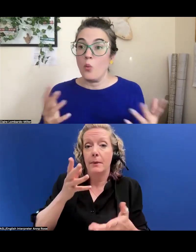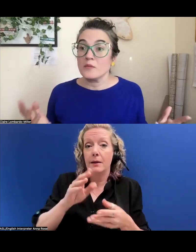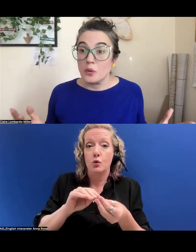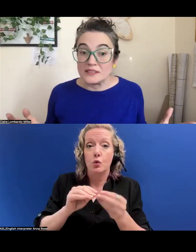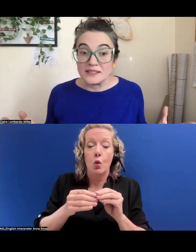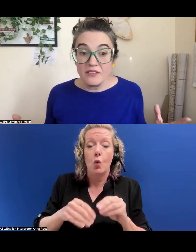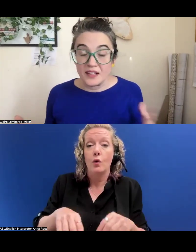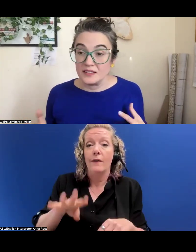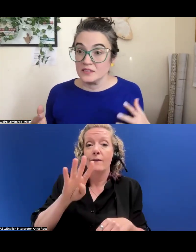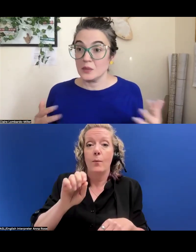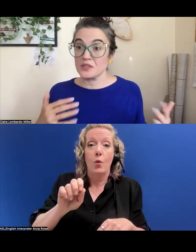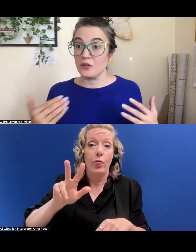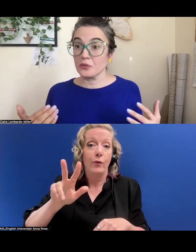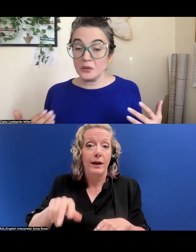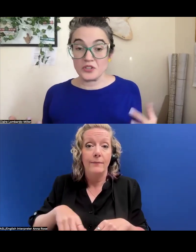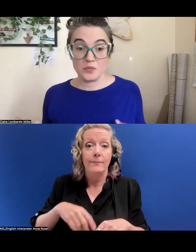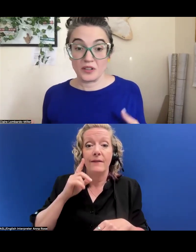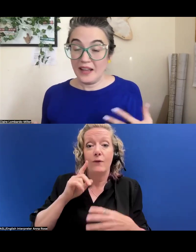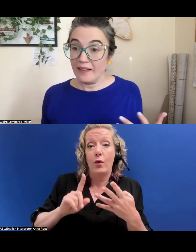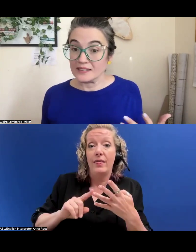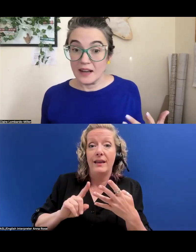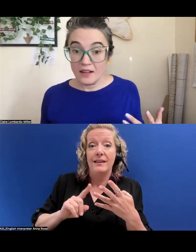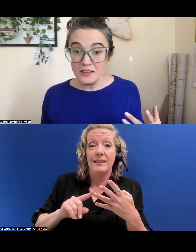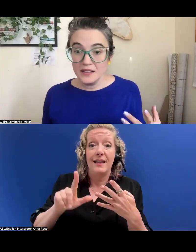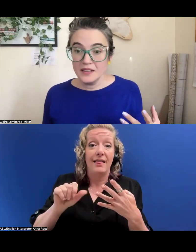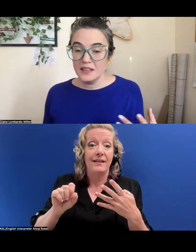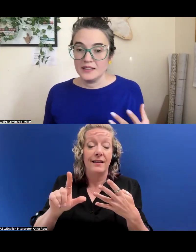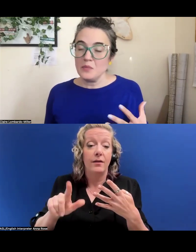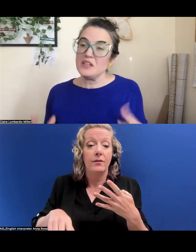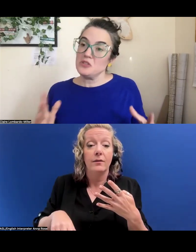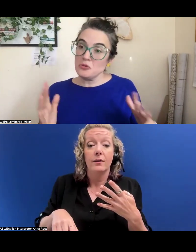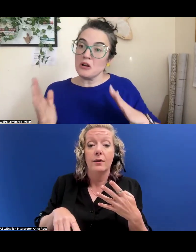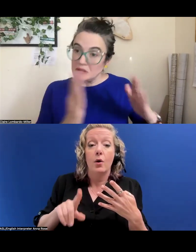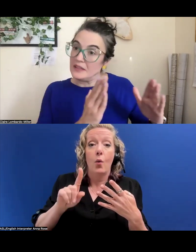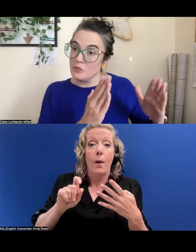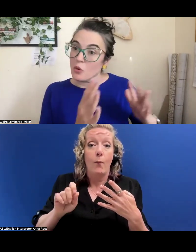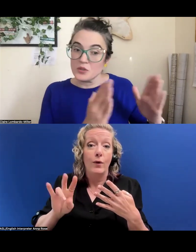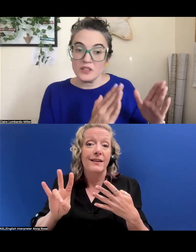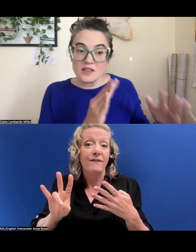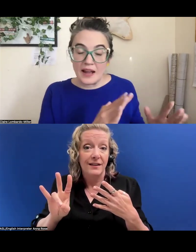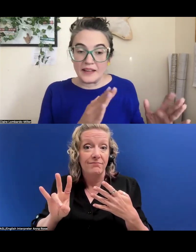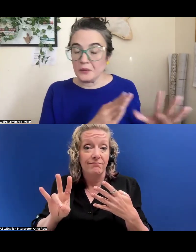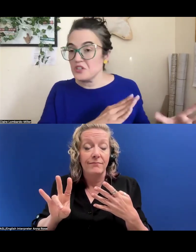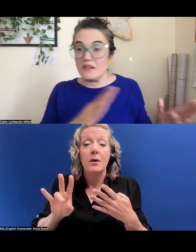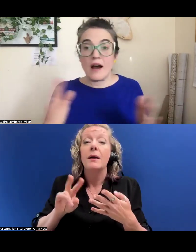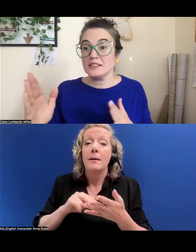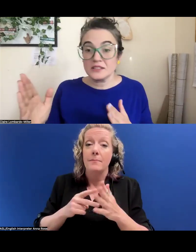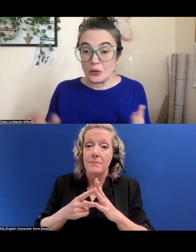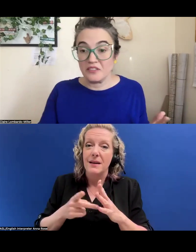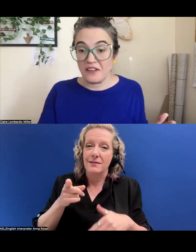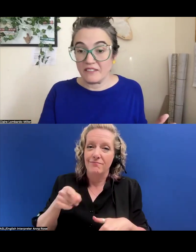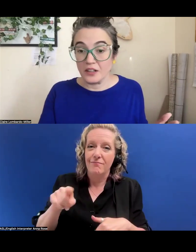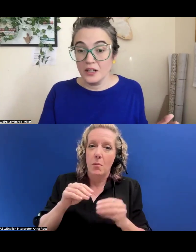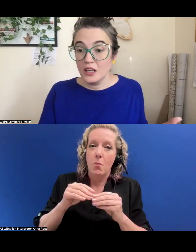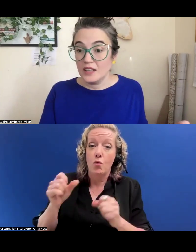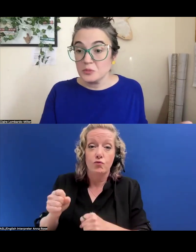a 1.7 on subscale 3, which is more the LSL. That means you are leaning more towards sign language and not so